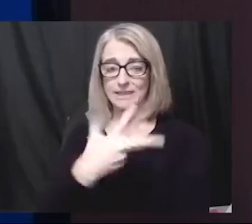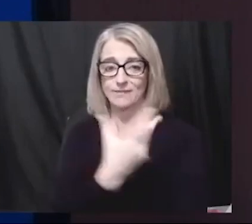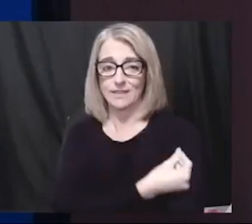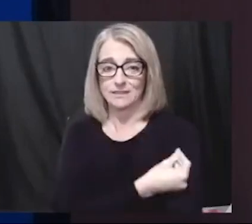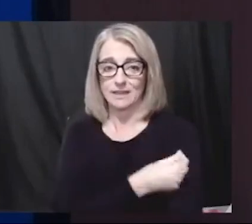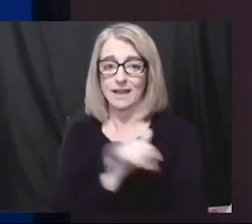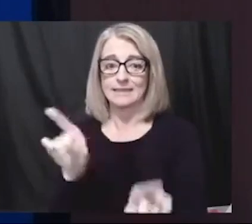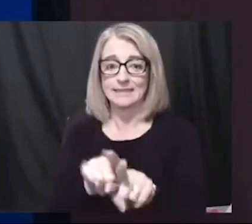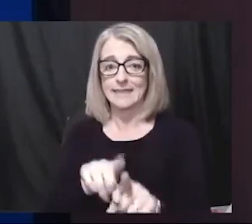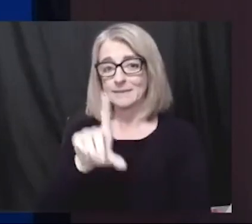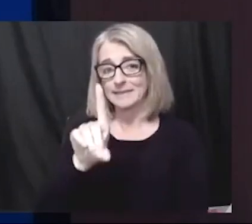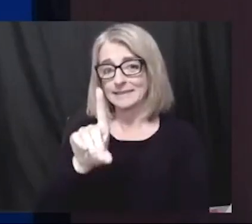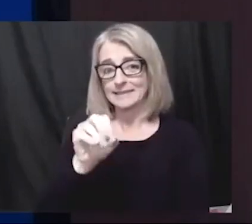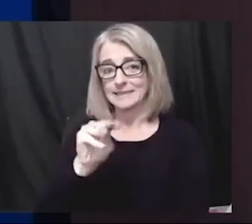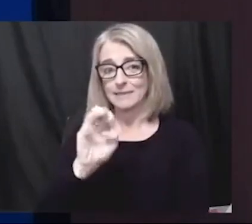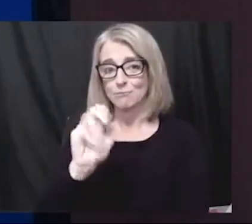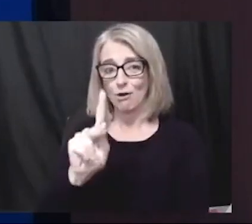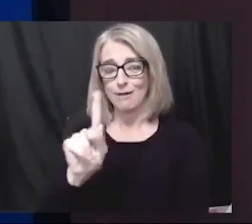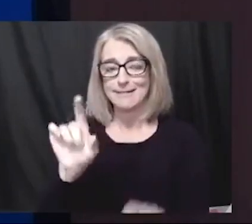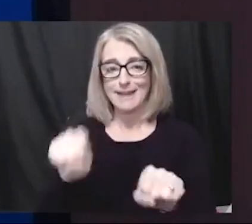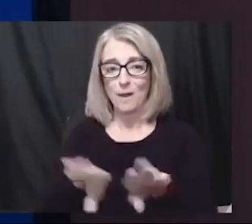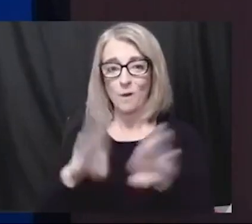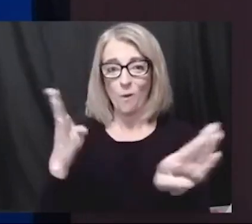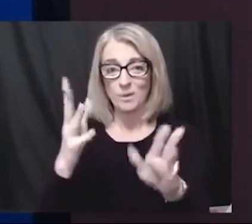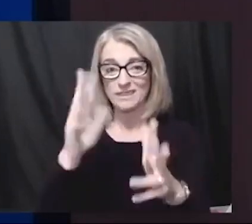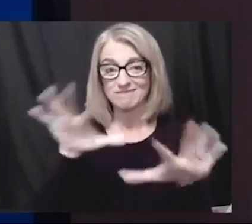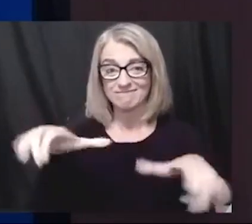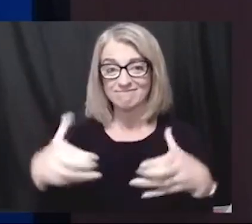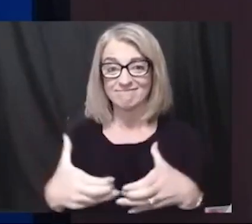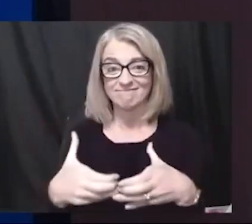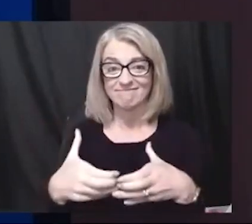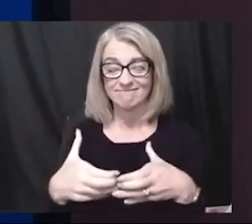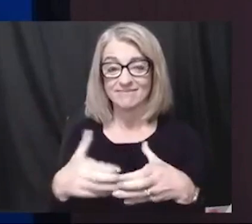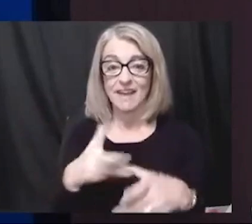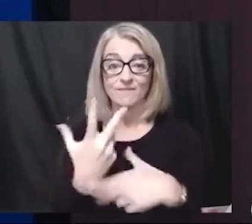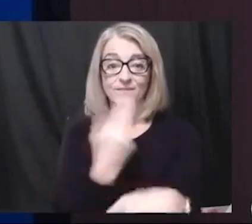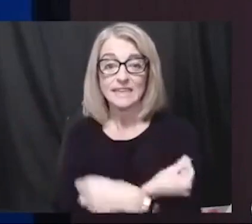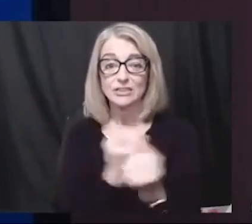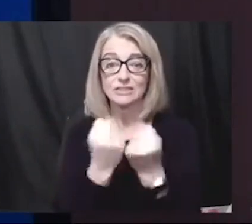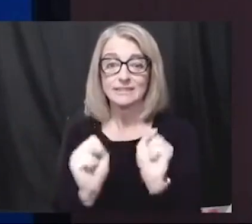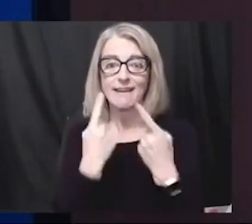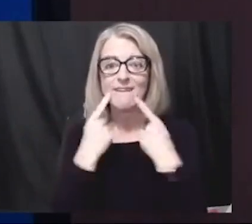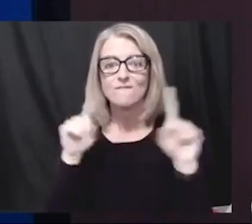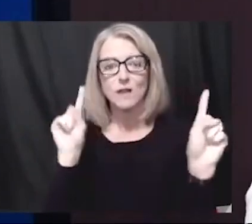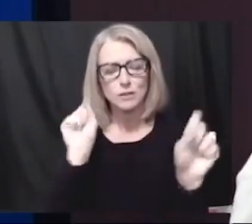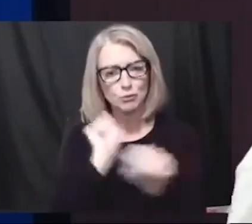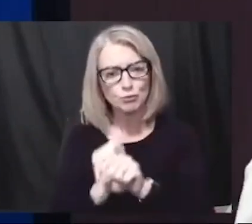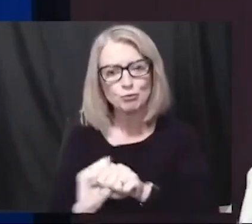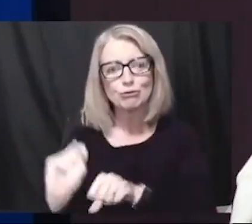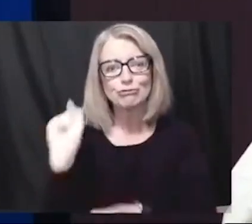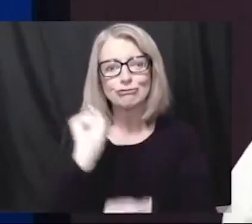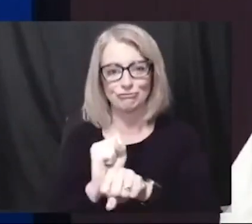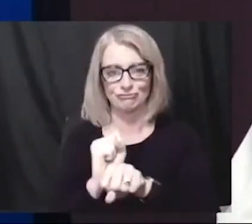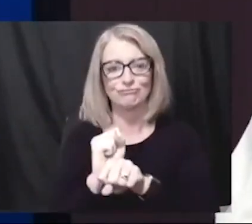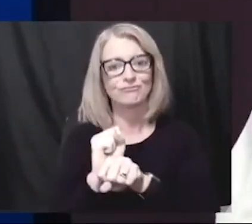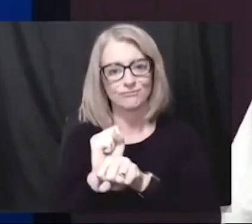to start reopening society. Vaccination is safe and it's effective and it works. And,